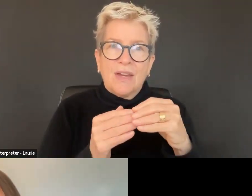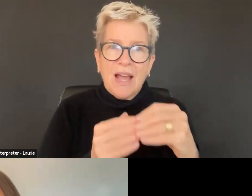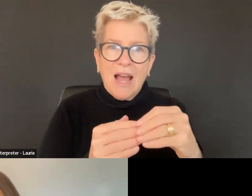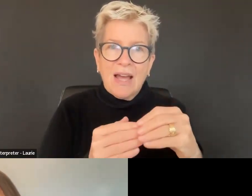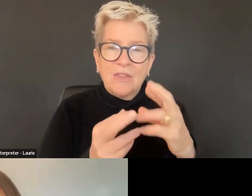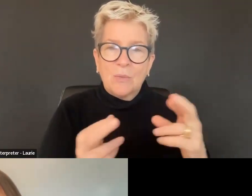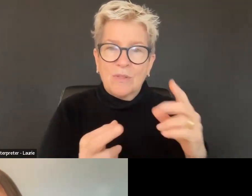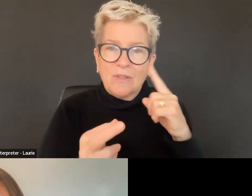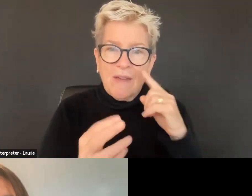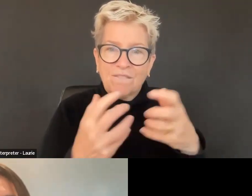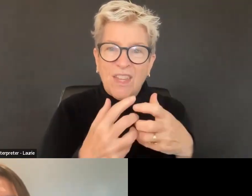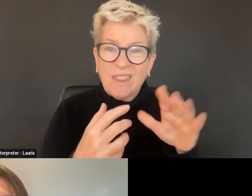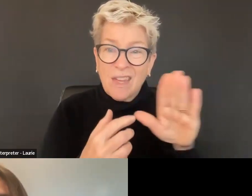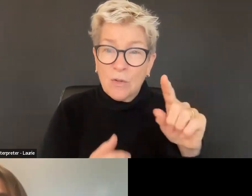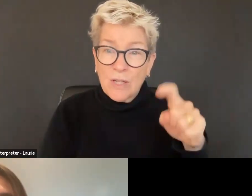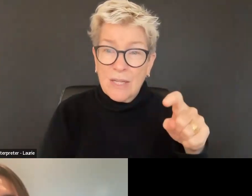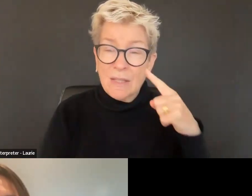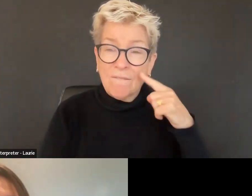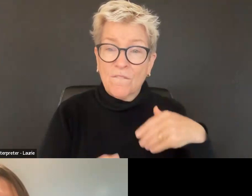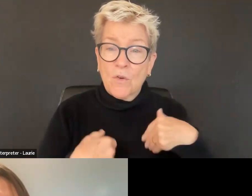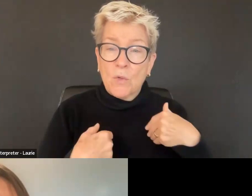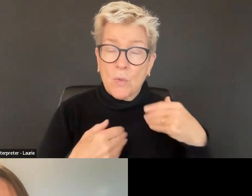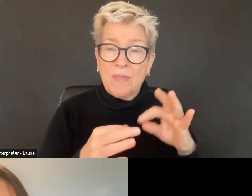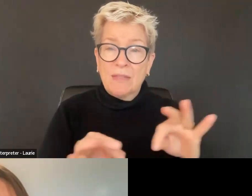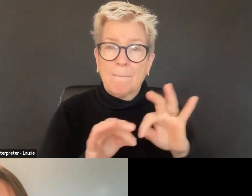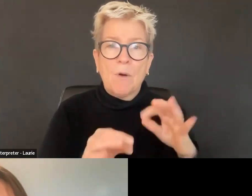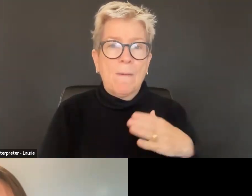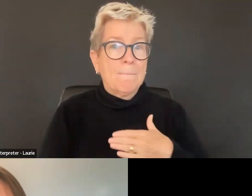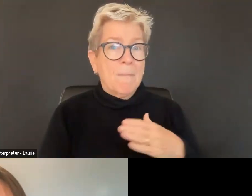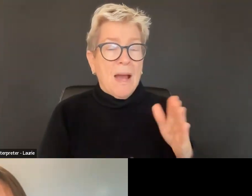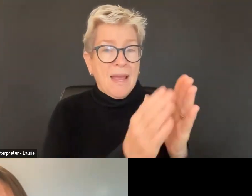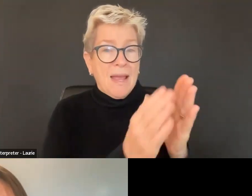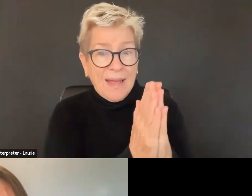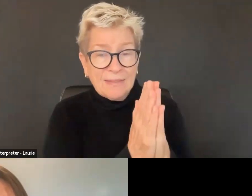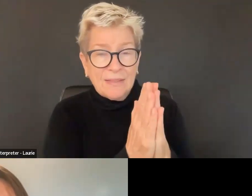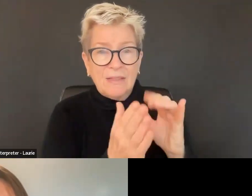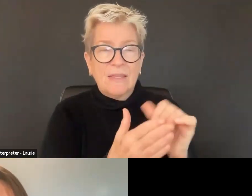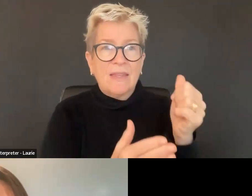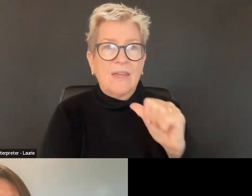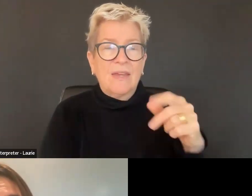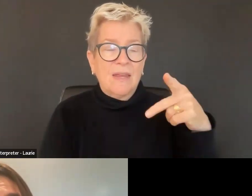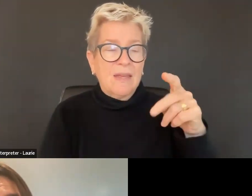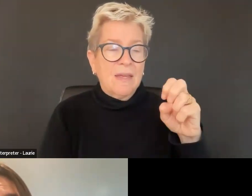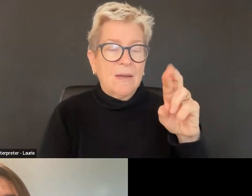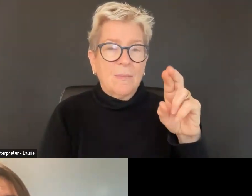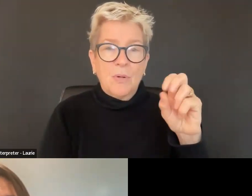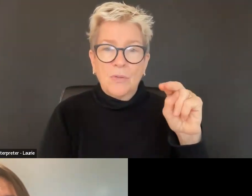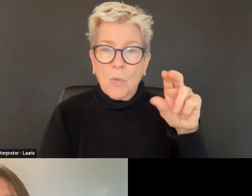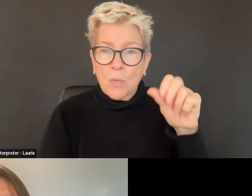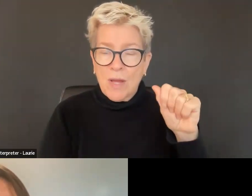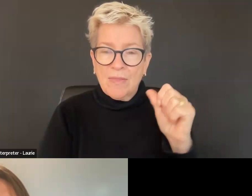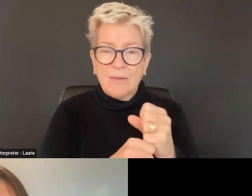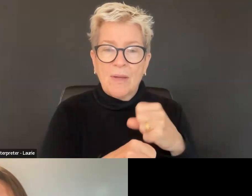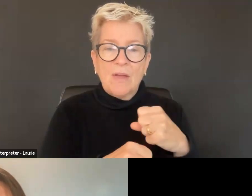youth, I think this is really important. So my ask would be that any of the personas created, that we have an equal number of youth